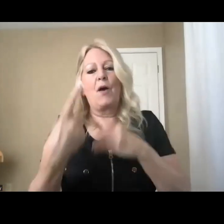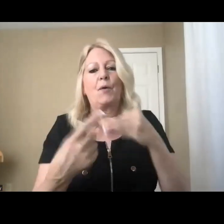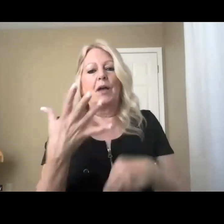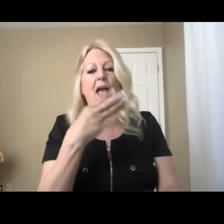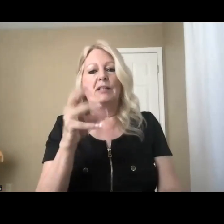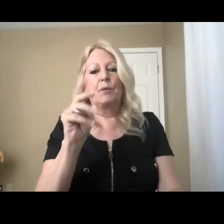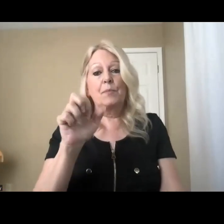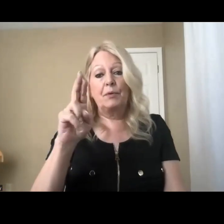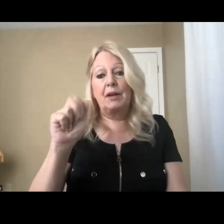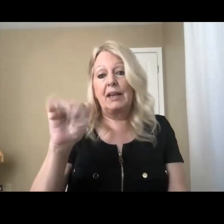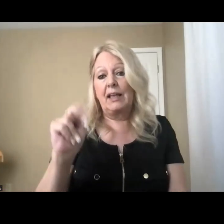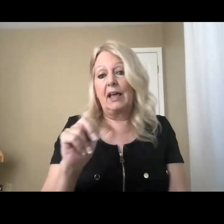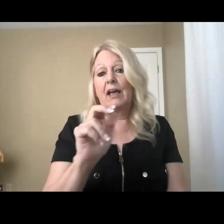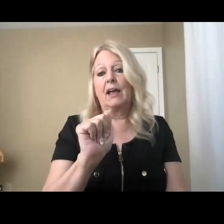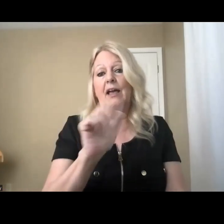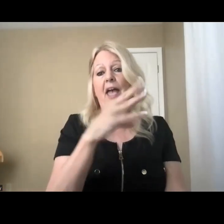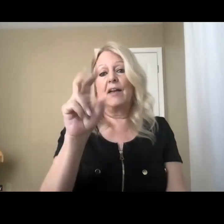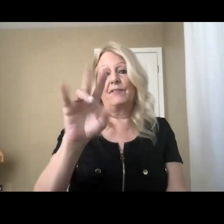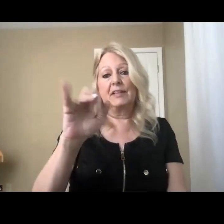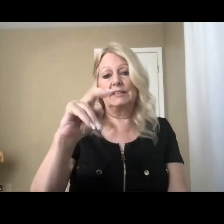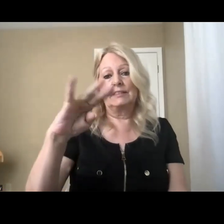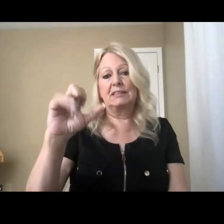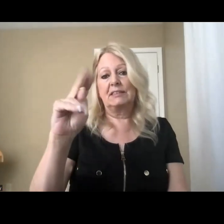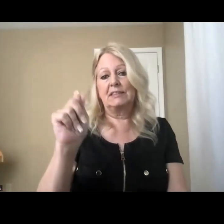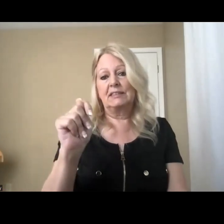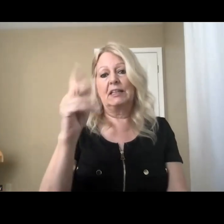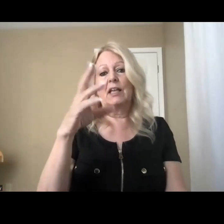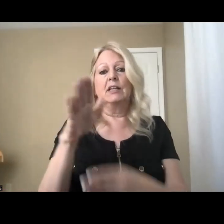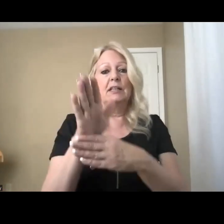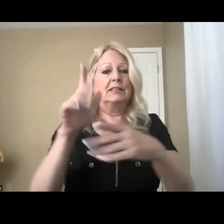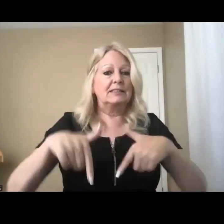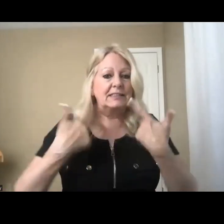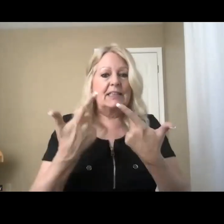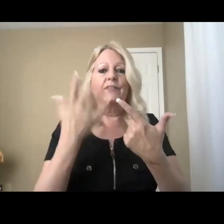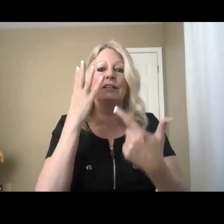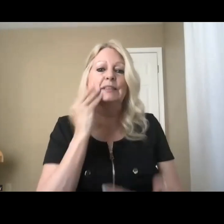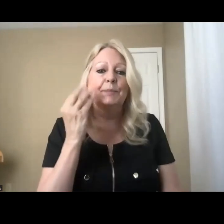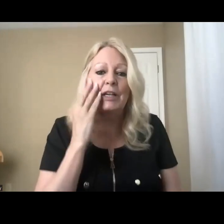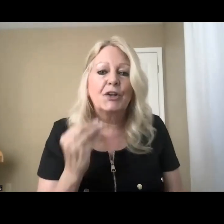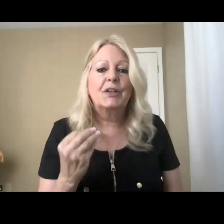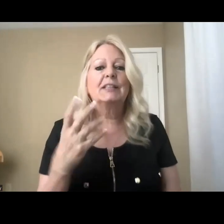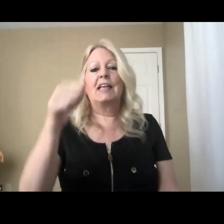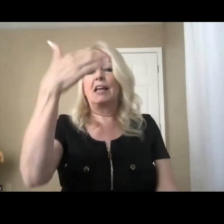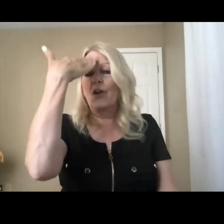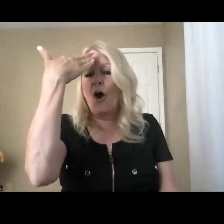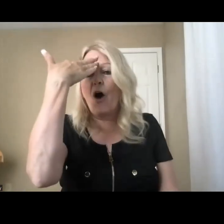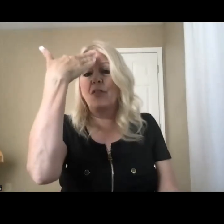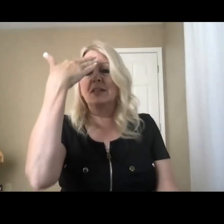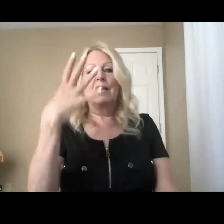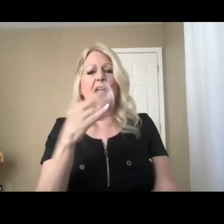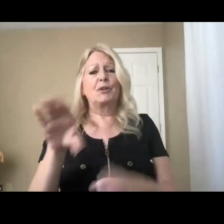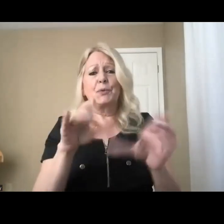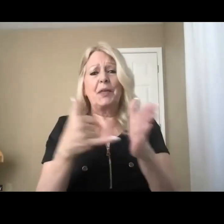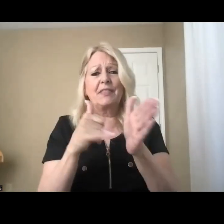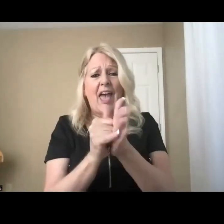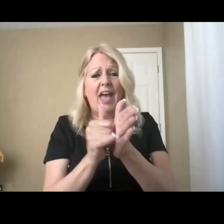lived experiences of sharing that information and knowledge and what you've been through, and you're just doing it out of the kindness of your